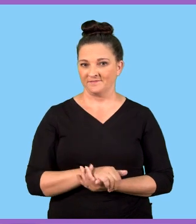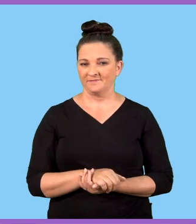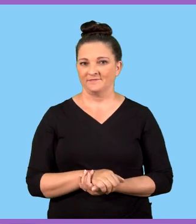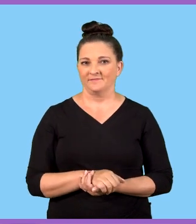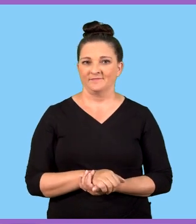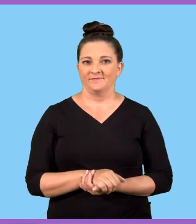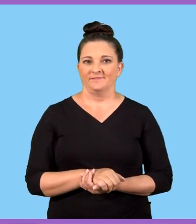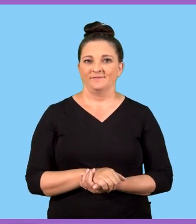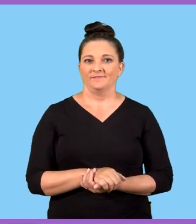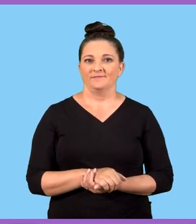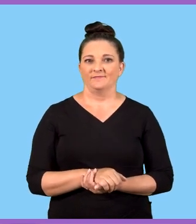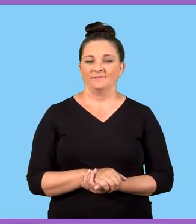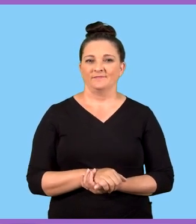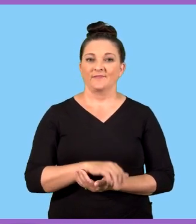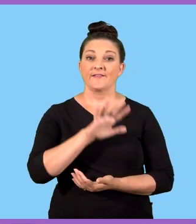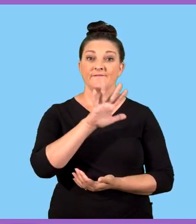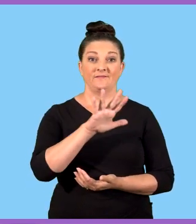50,